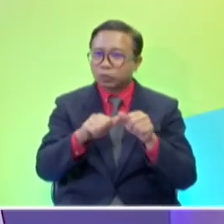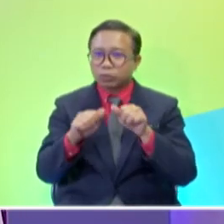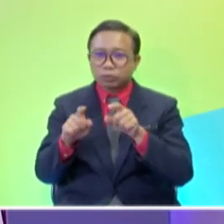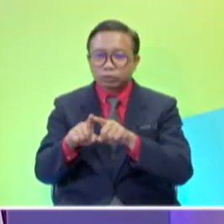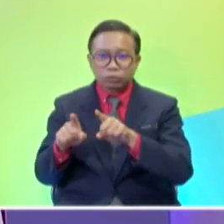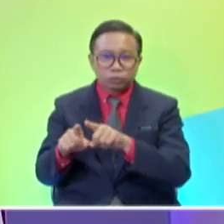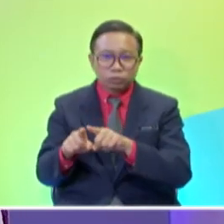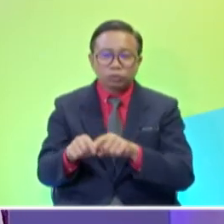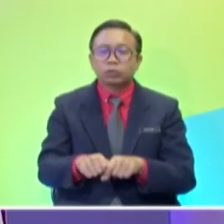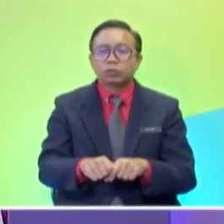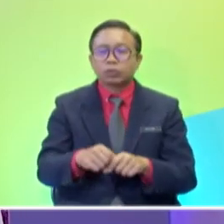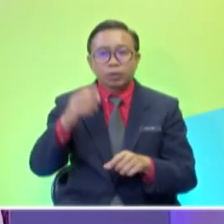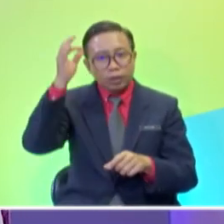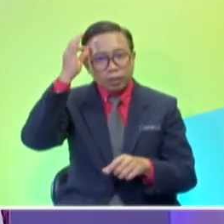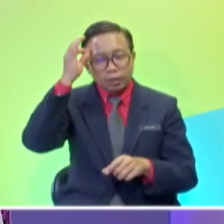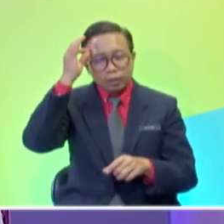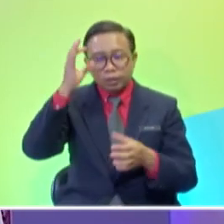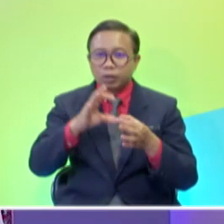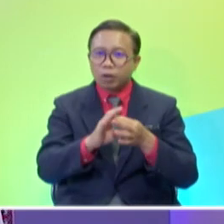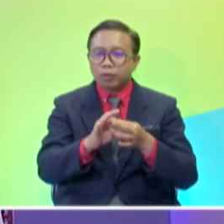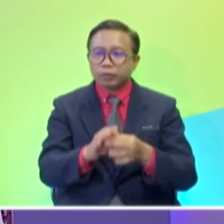pupils to think of